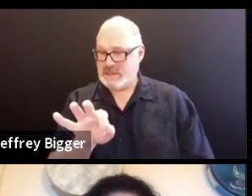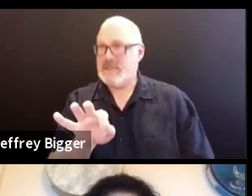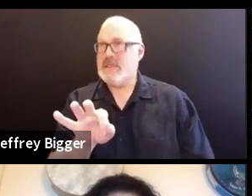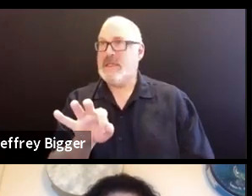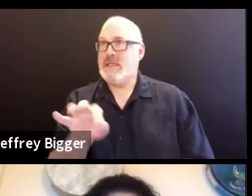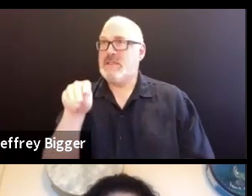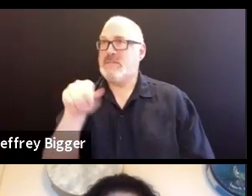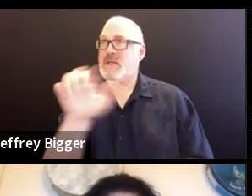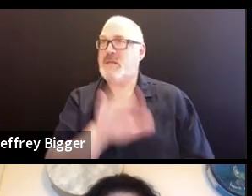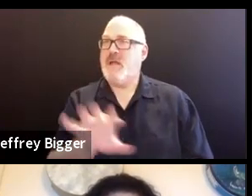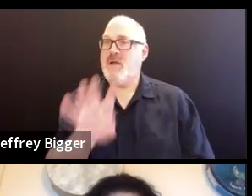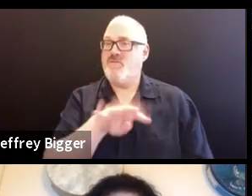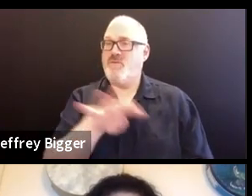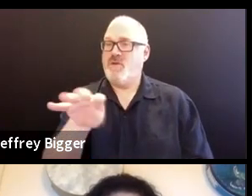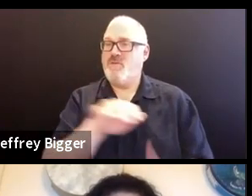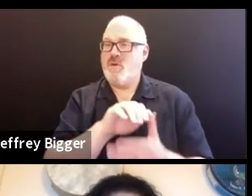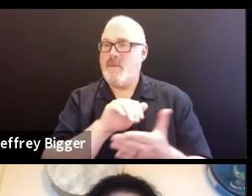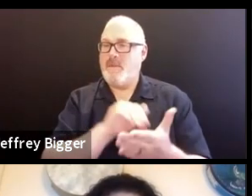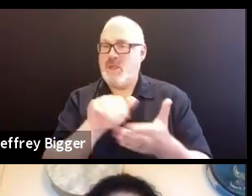about $44 million.